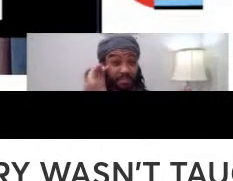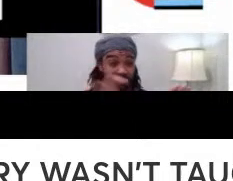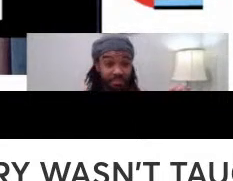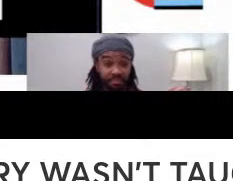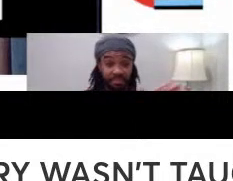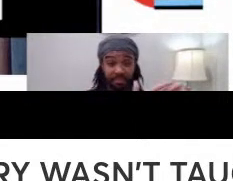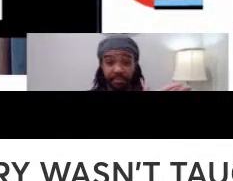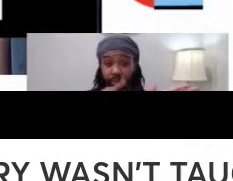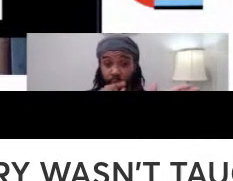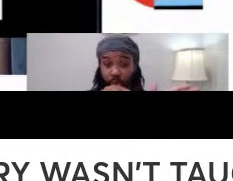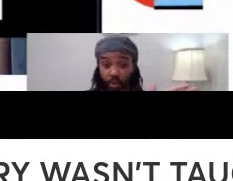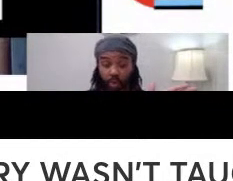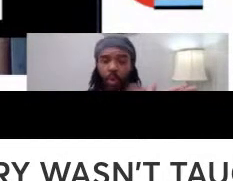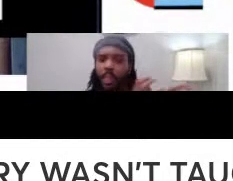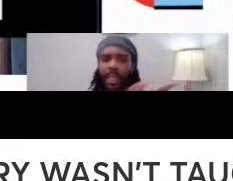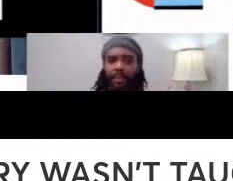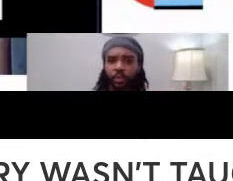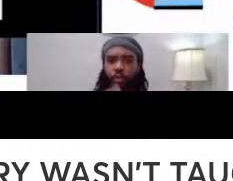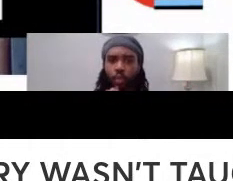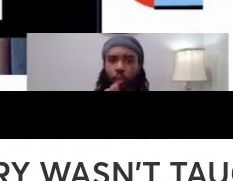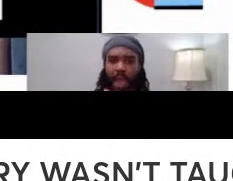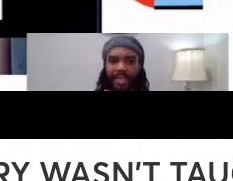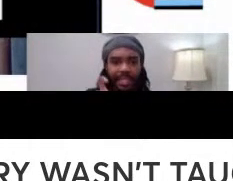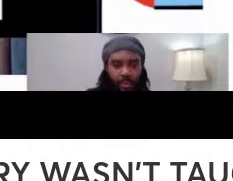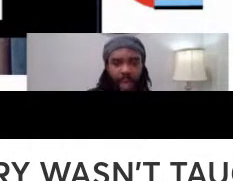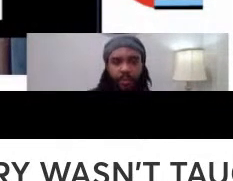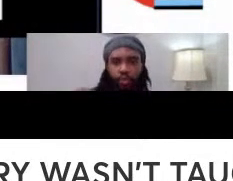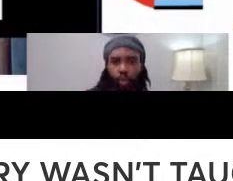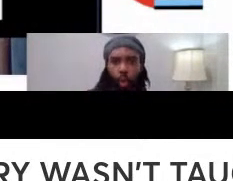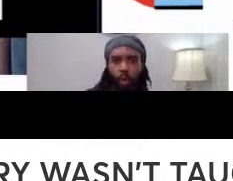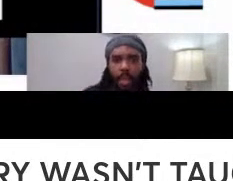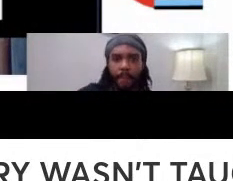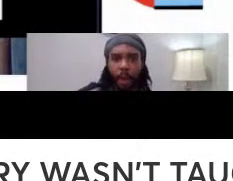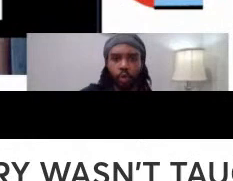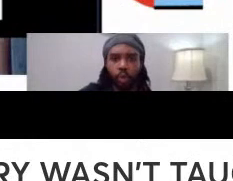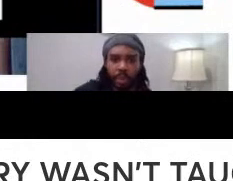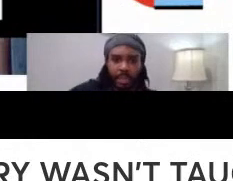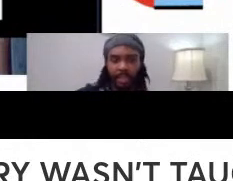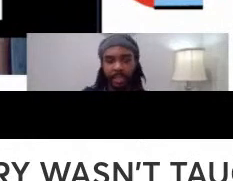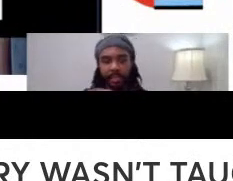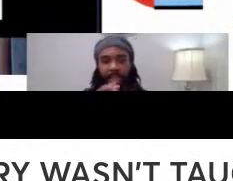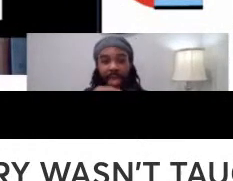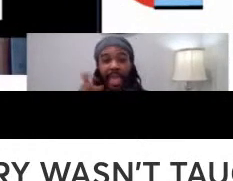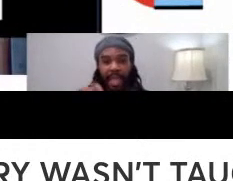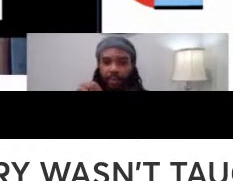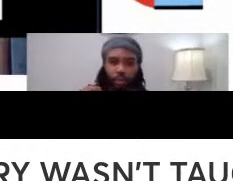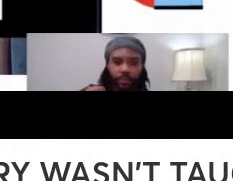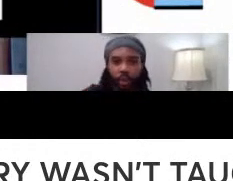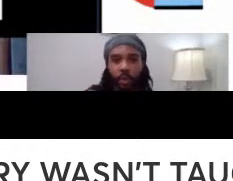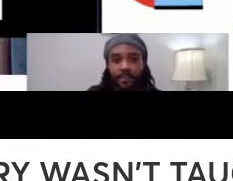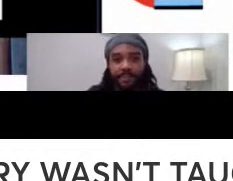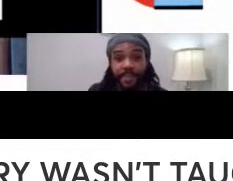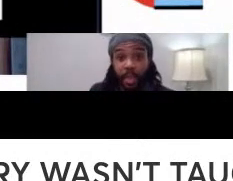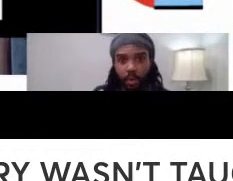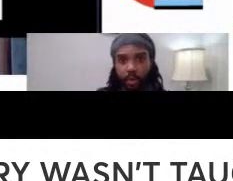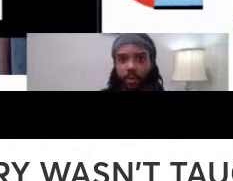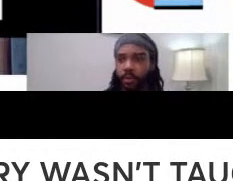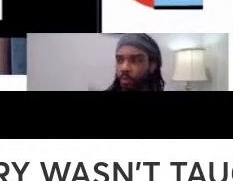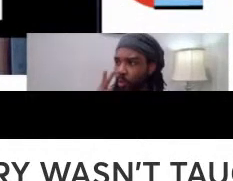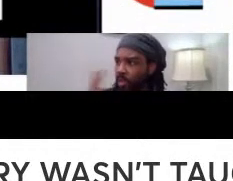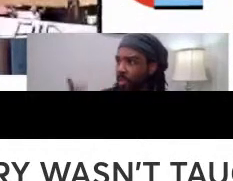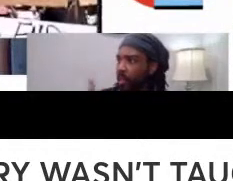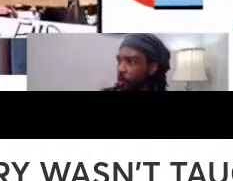a strong emotional appeal, and it had to invoke fear with lies about the real state of things to